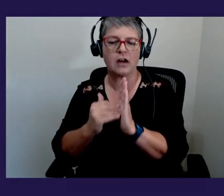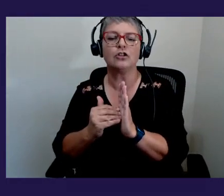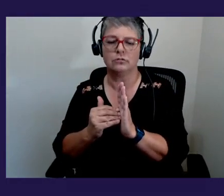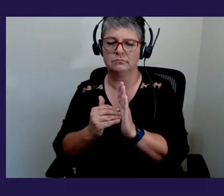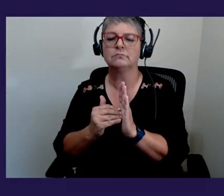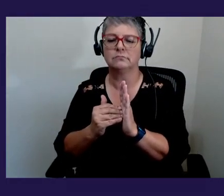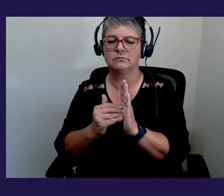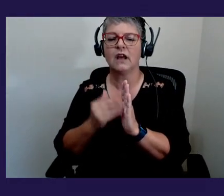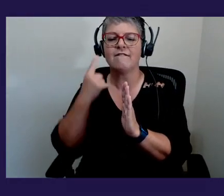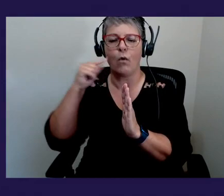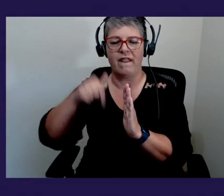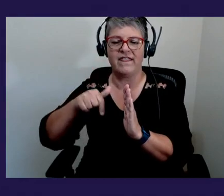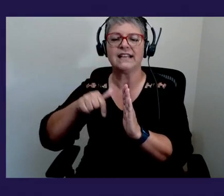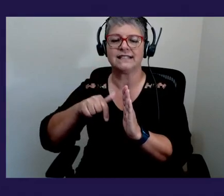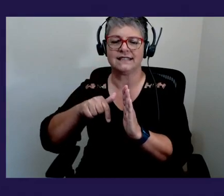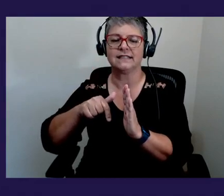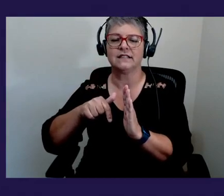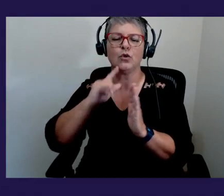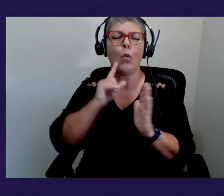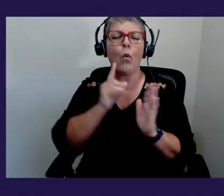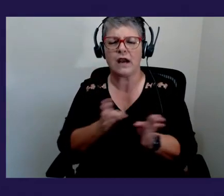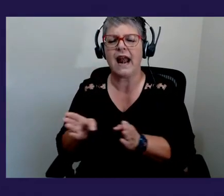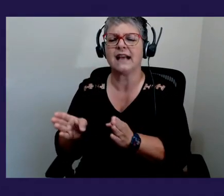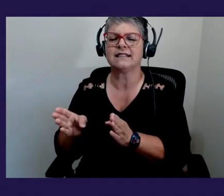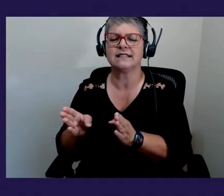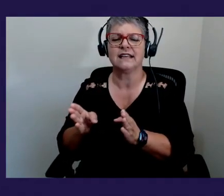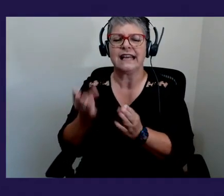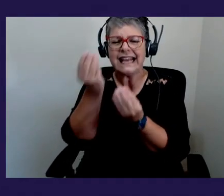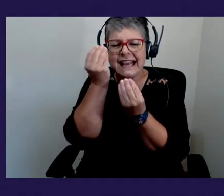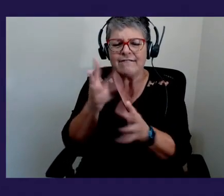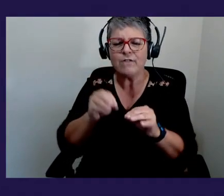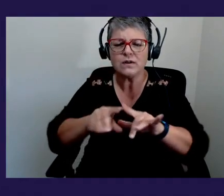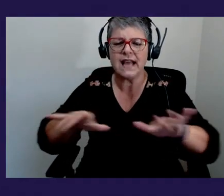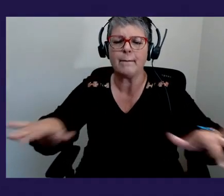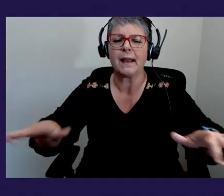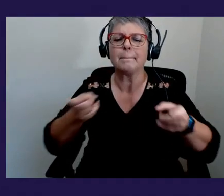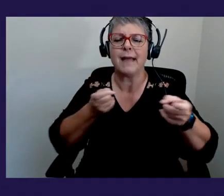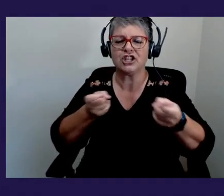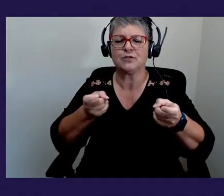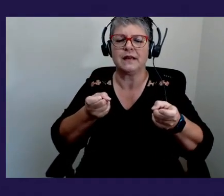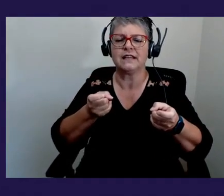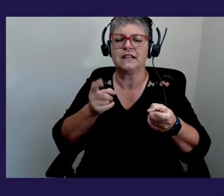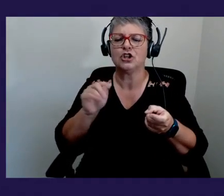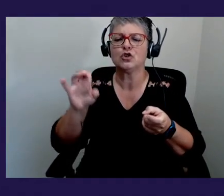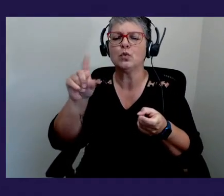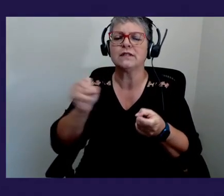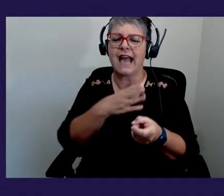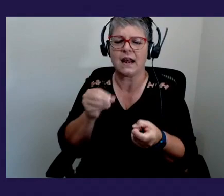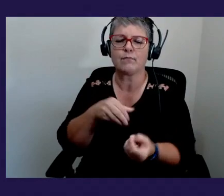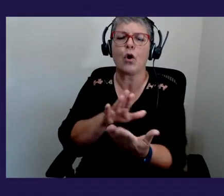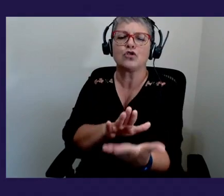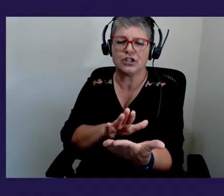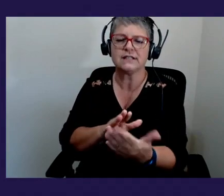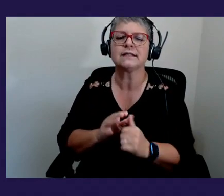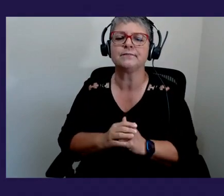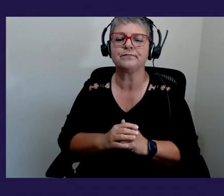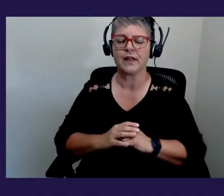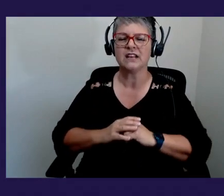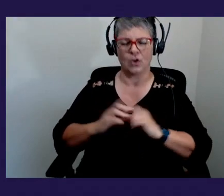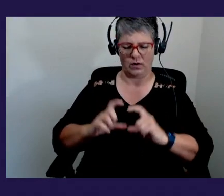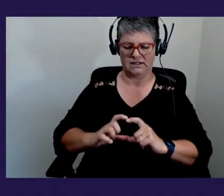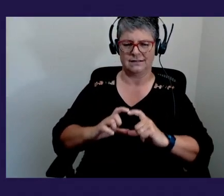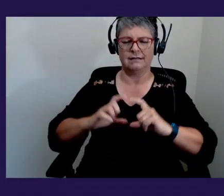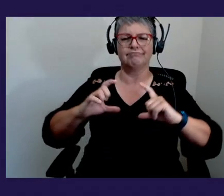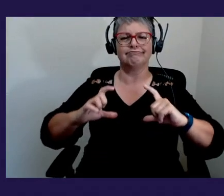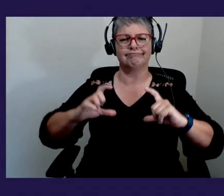approaches. And there are 4 levels to our model. So the first level down in green is the information level,